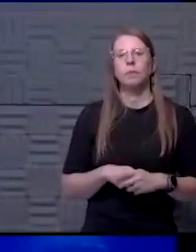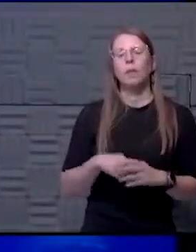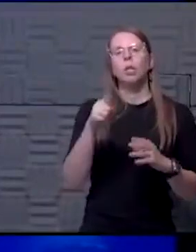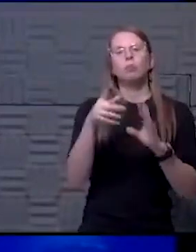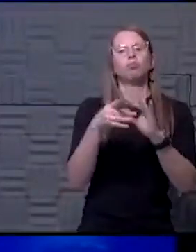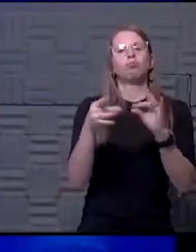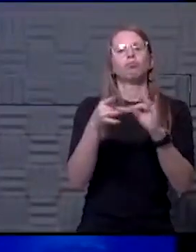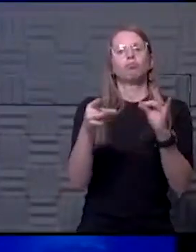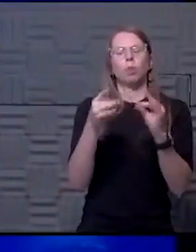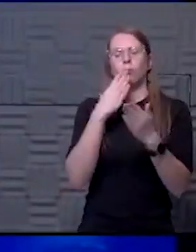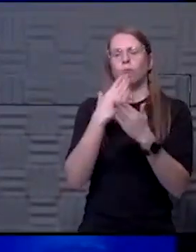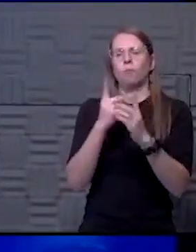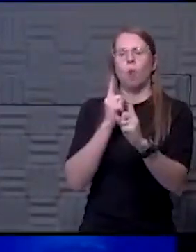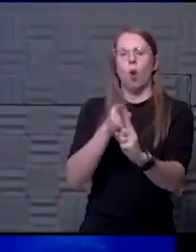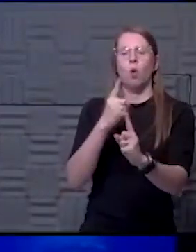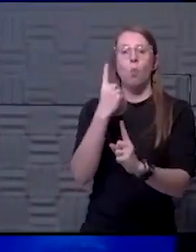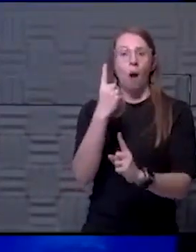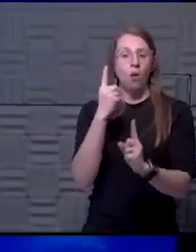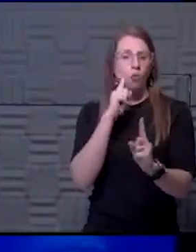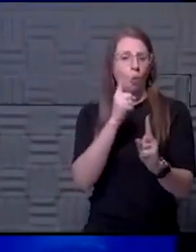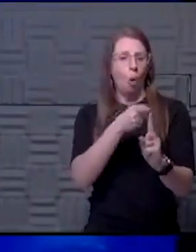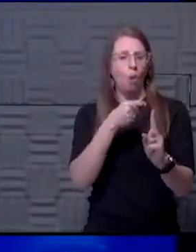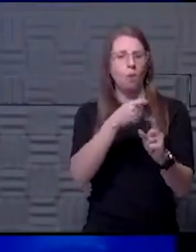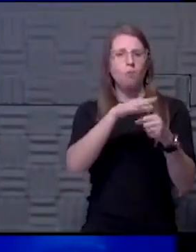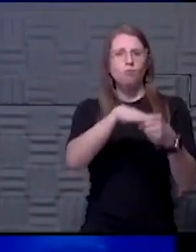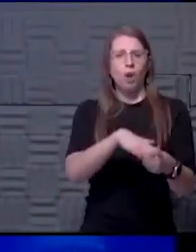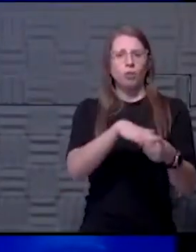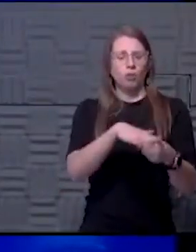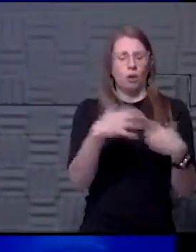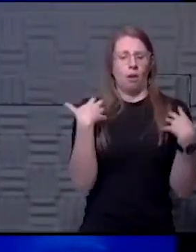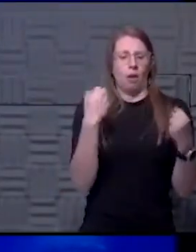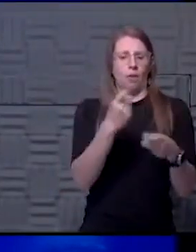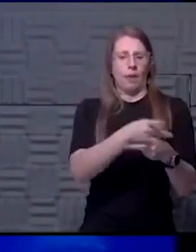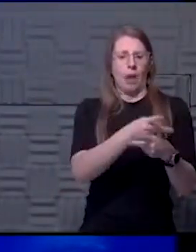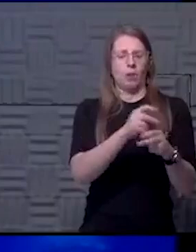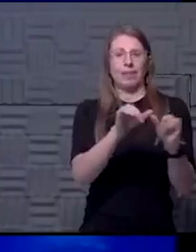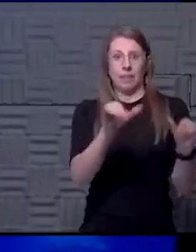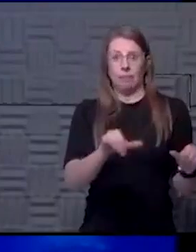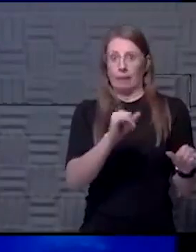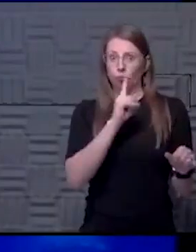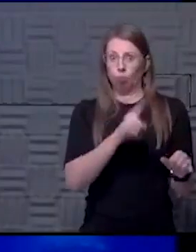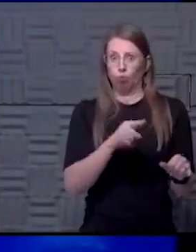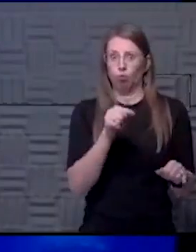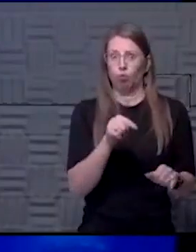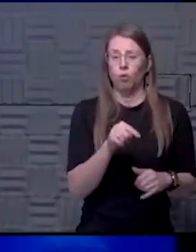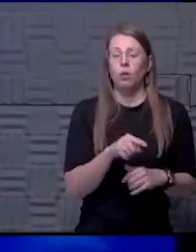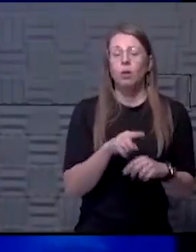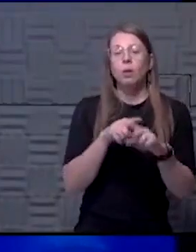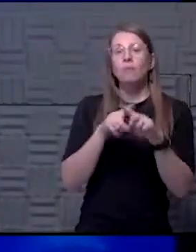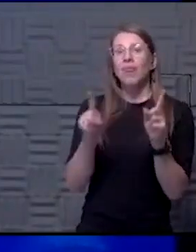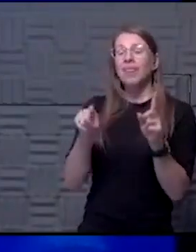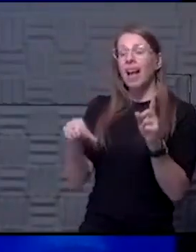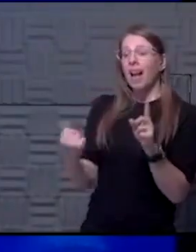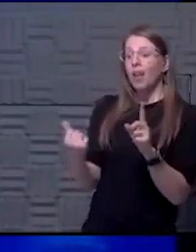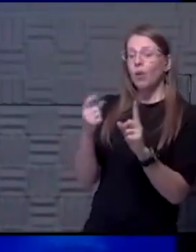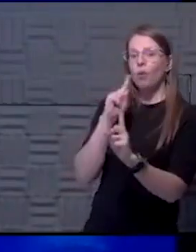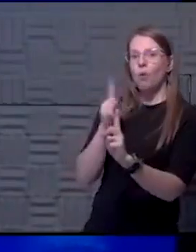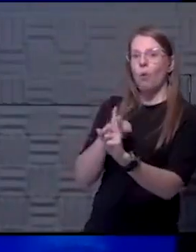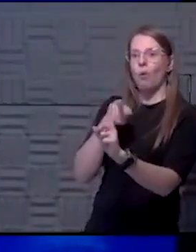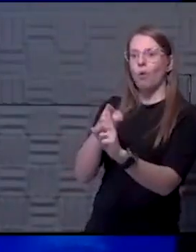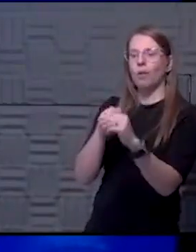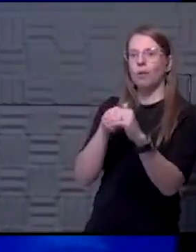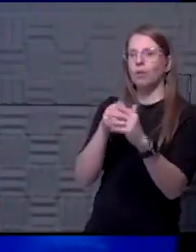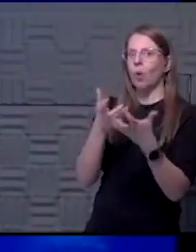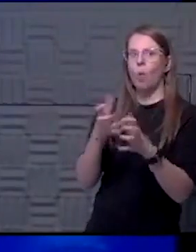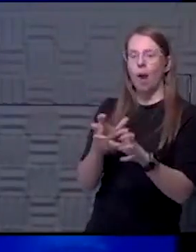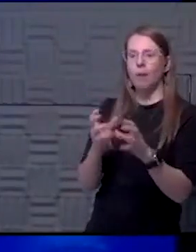good point, which is one of the goals is to lessen the pressure on healthcare systems to take care of people. That's true, but the other goal is to not have excess